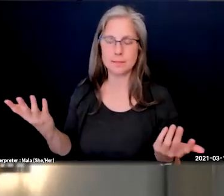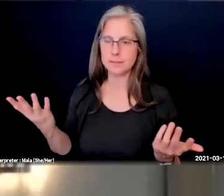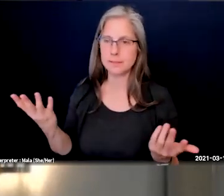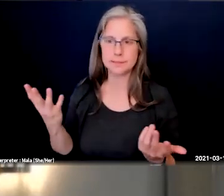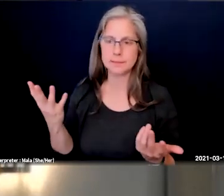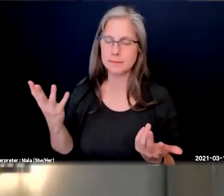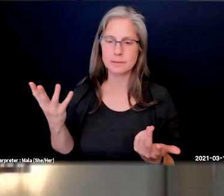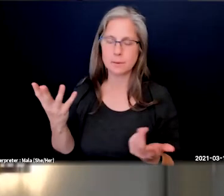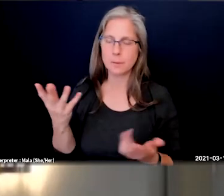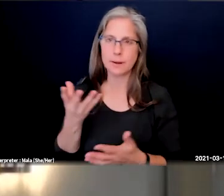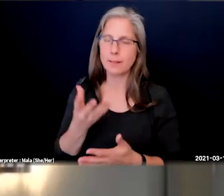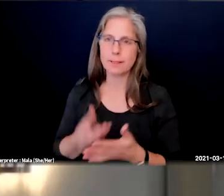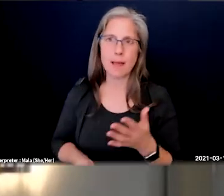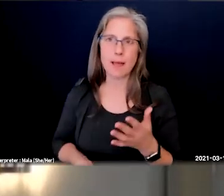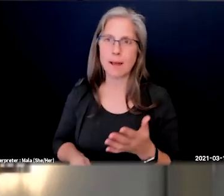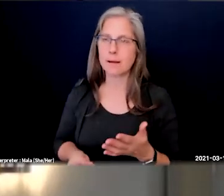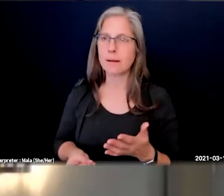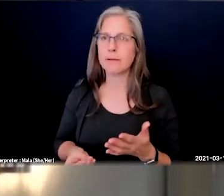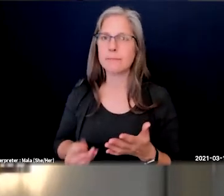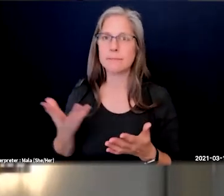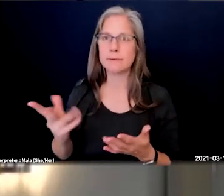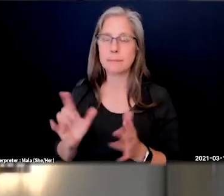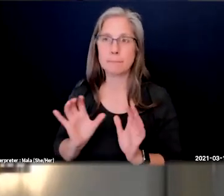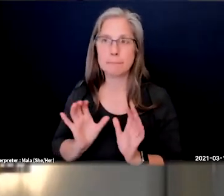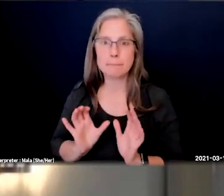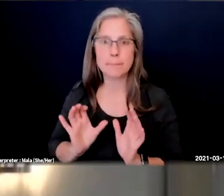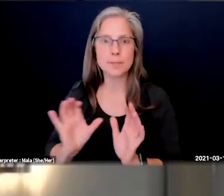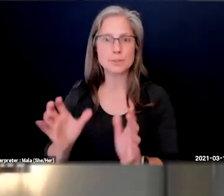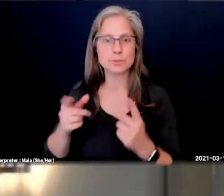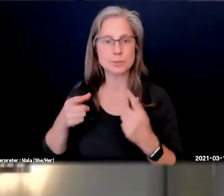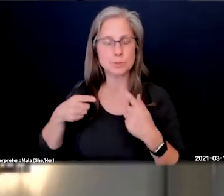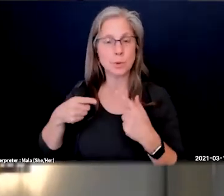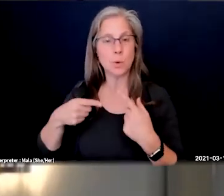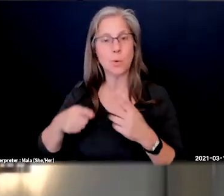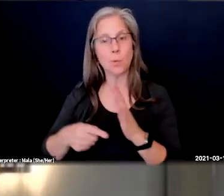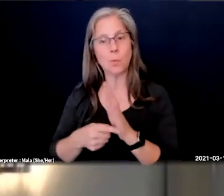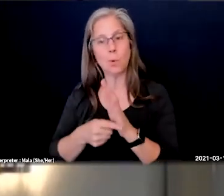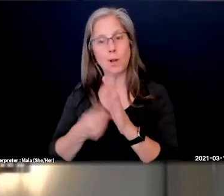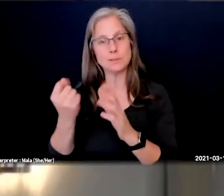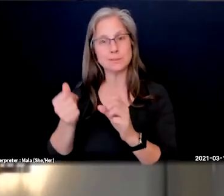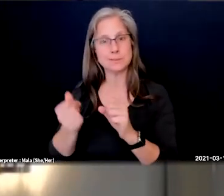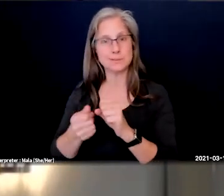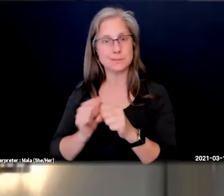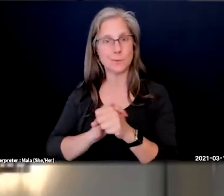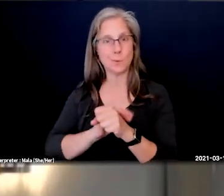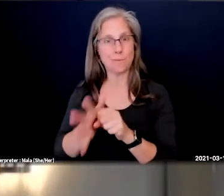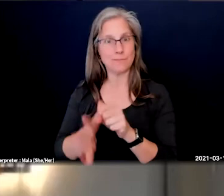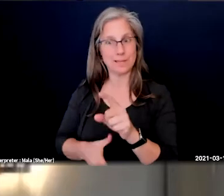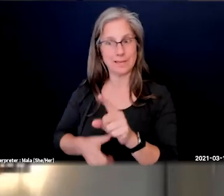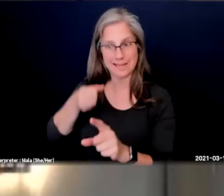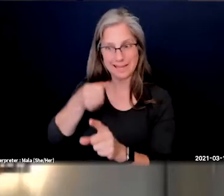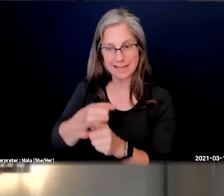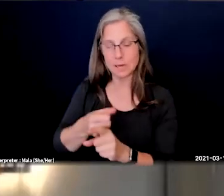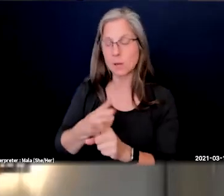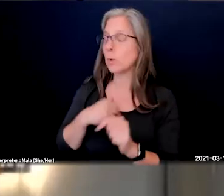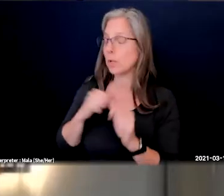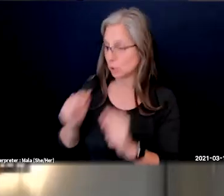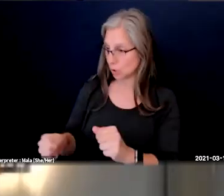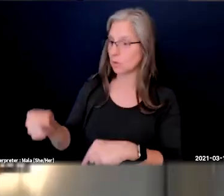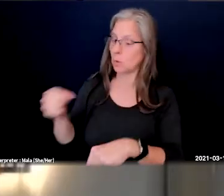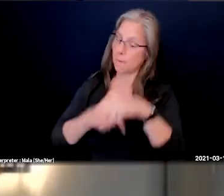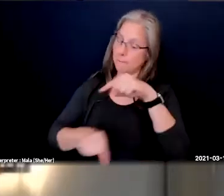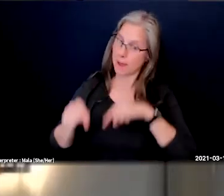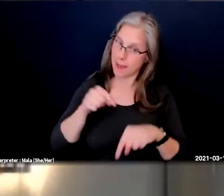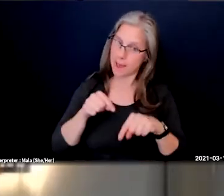or lack of push once COVID hit. So we could certainly go back